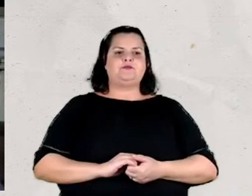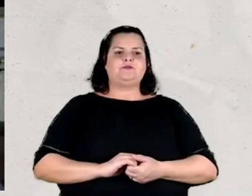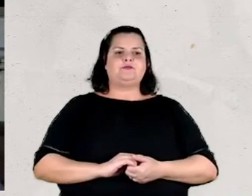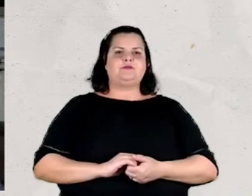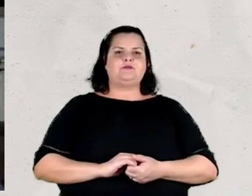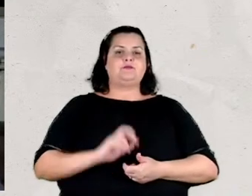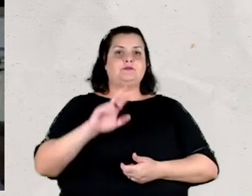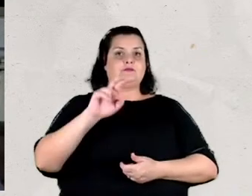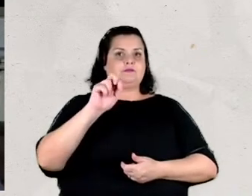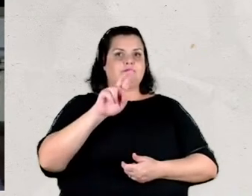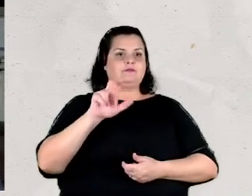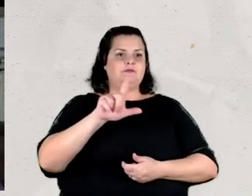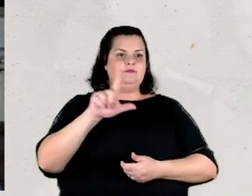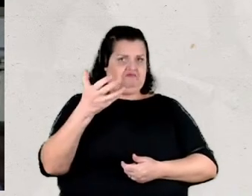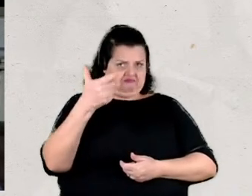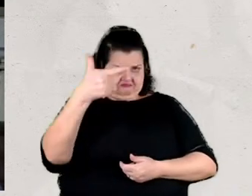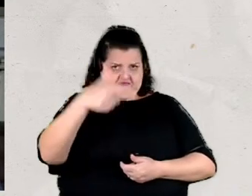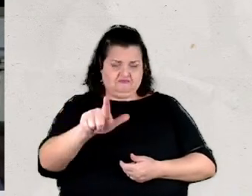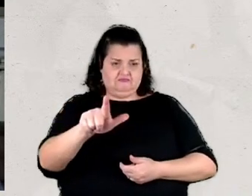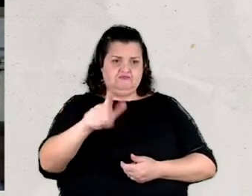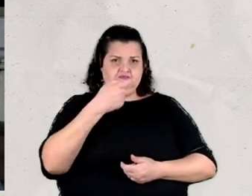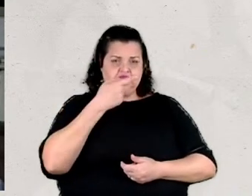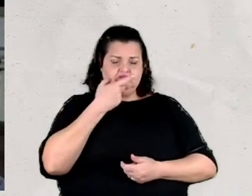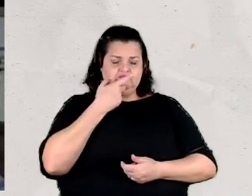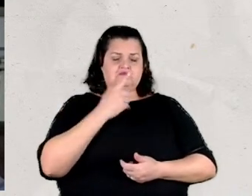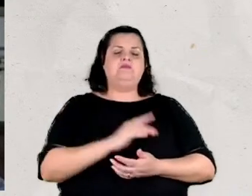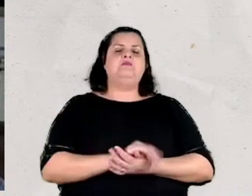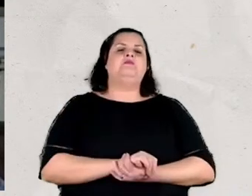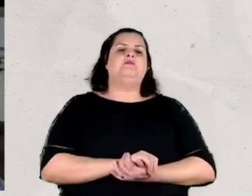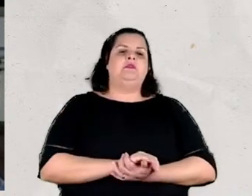mais? Yeah.